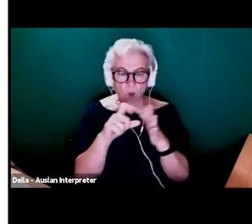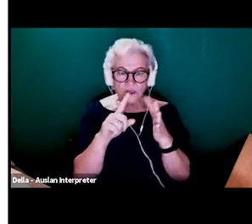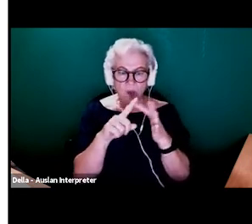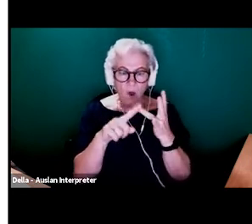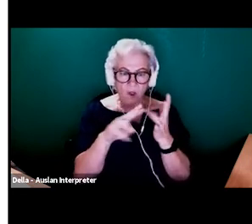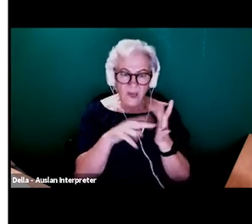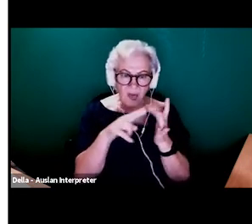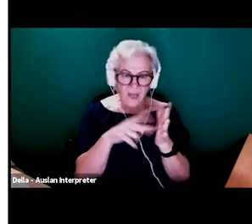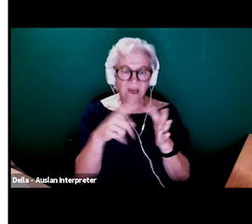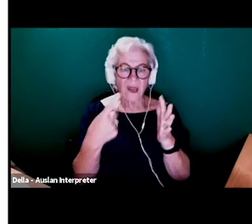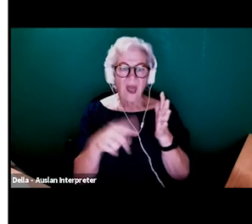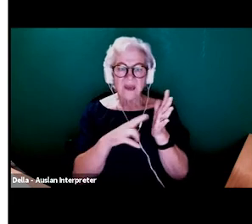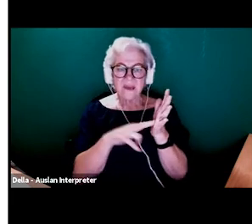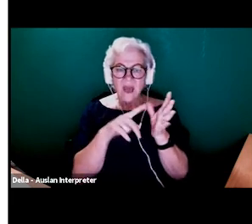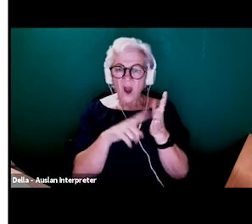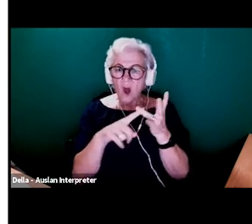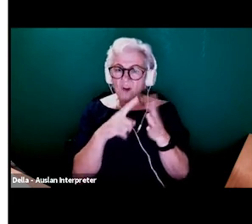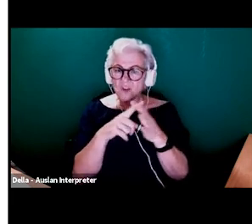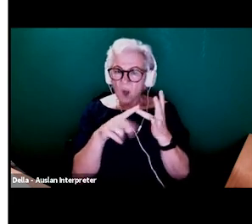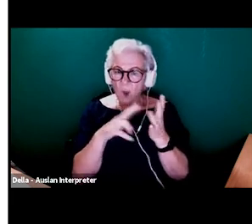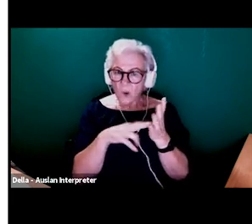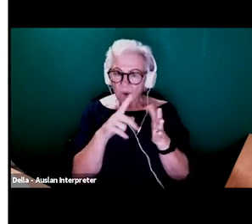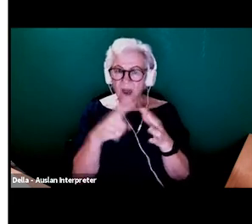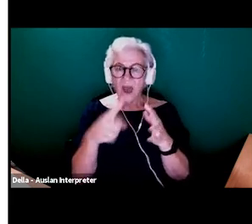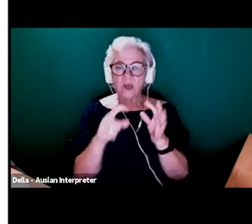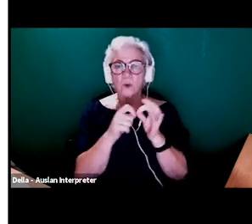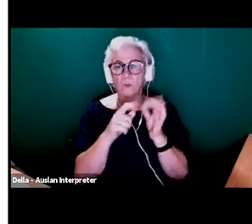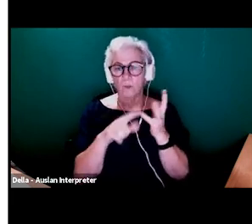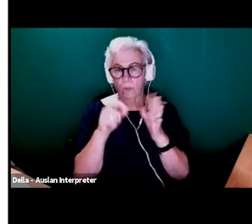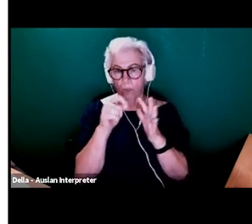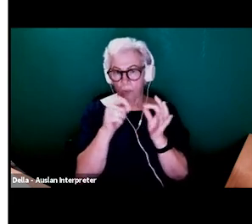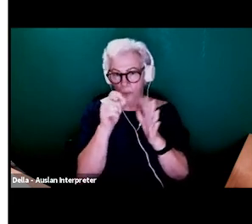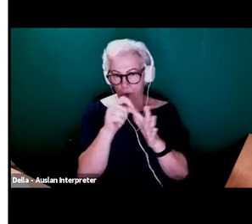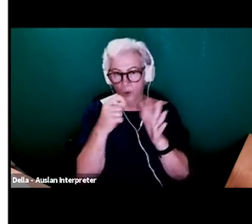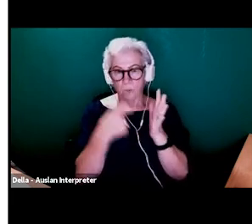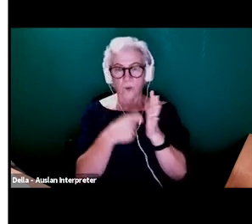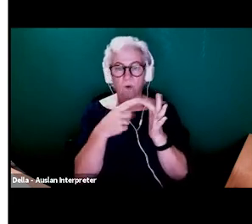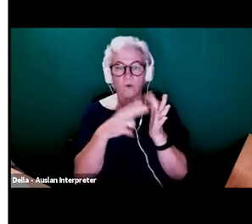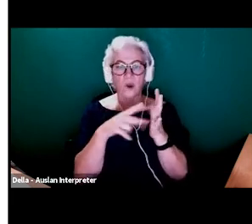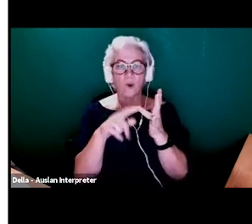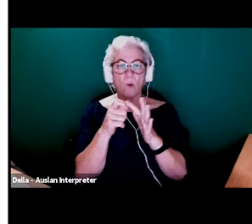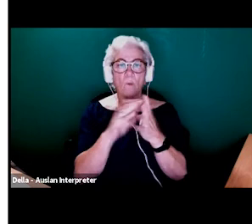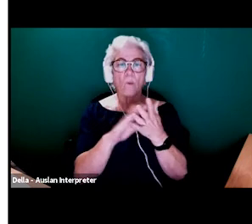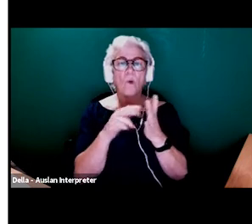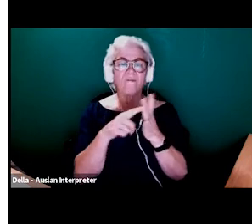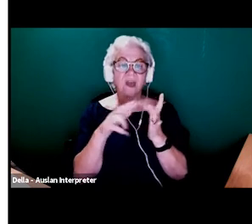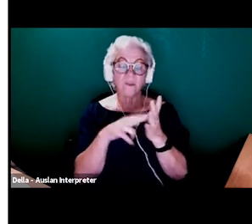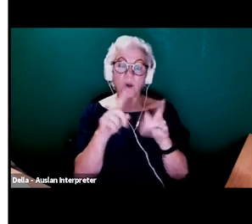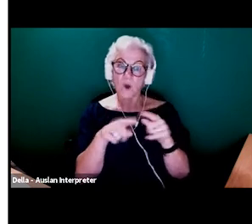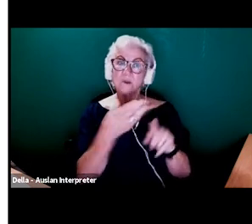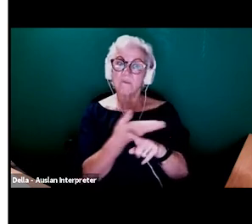and fentanyl. And these patterns are reflective of what we know about opioid use in general across Australia.